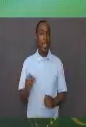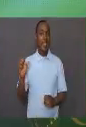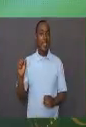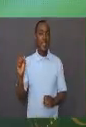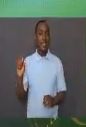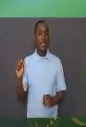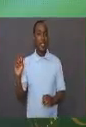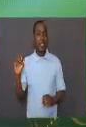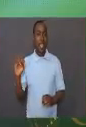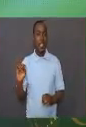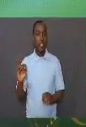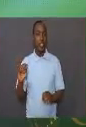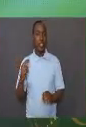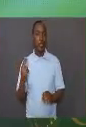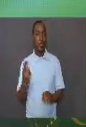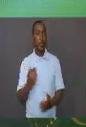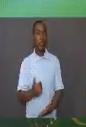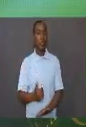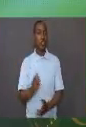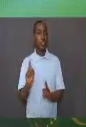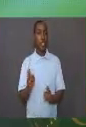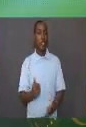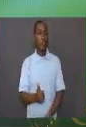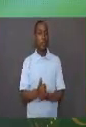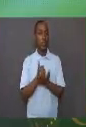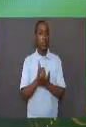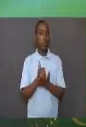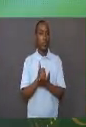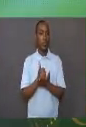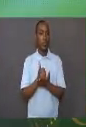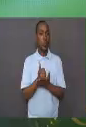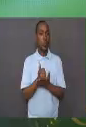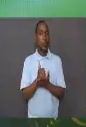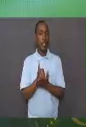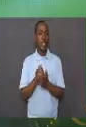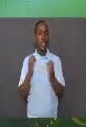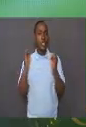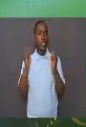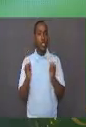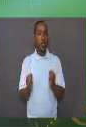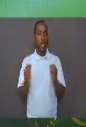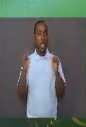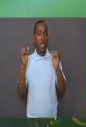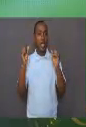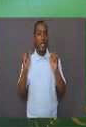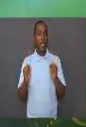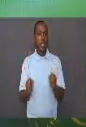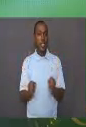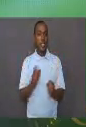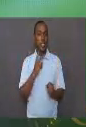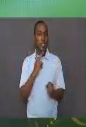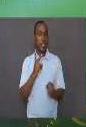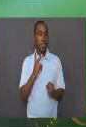Staining helps scientists to identify both a cell's shape and